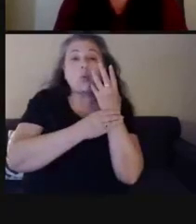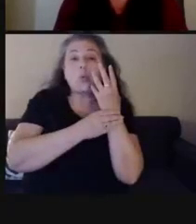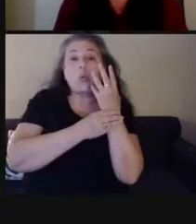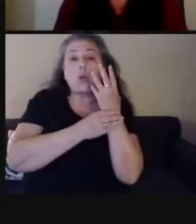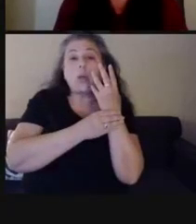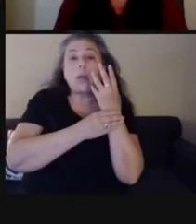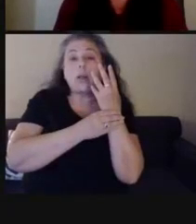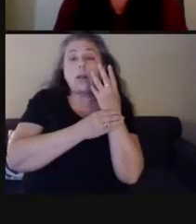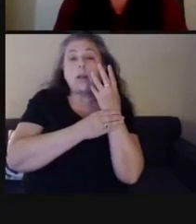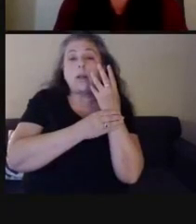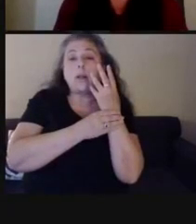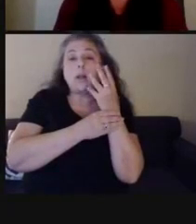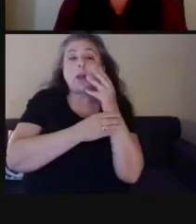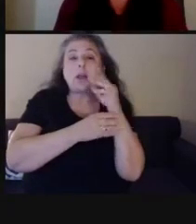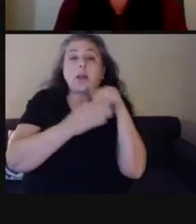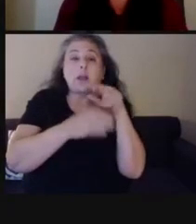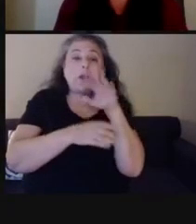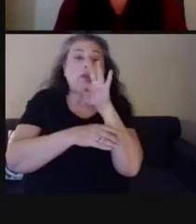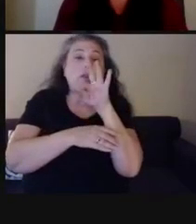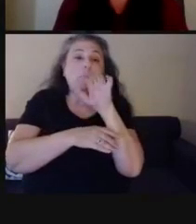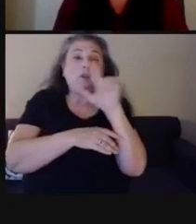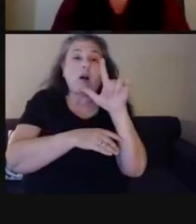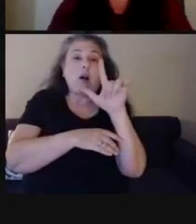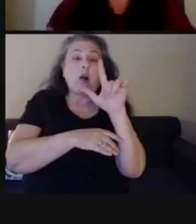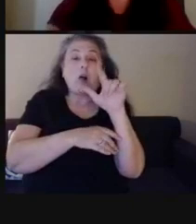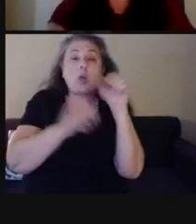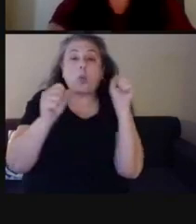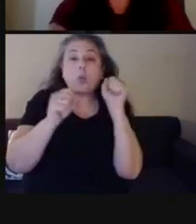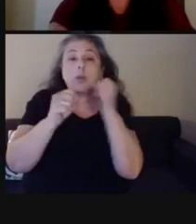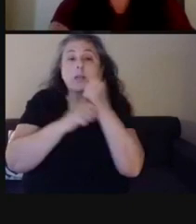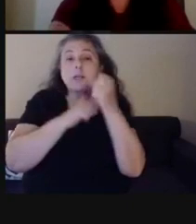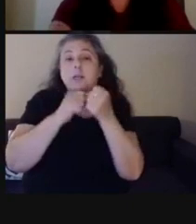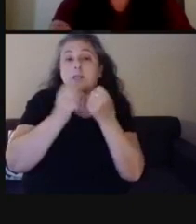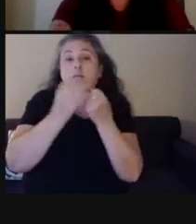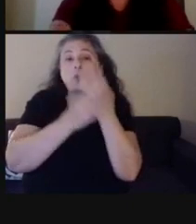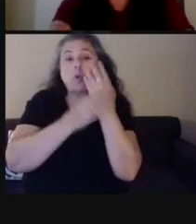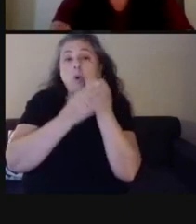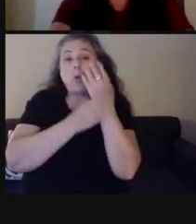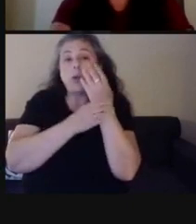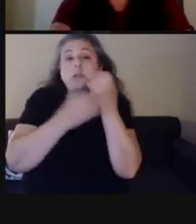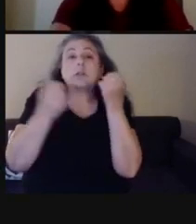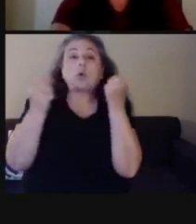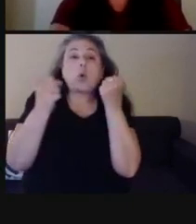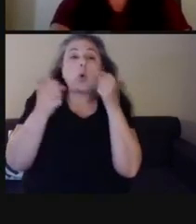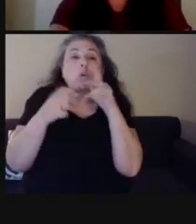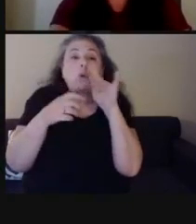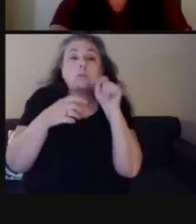fall, winter season. We're growing some cold crops with a hoop house that we'll be